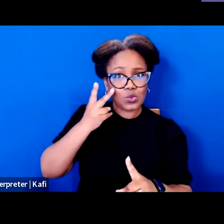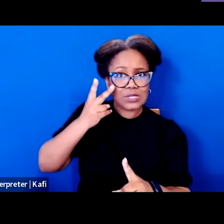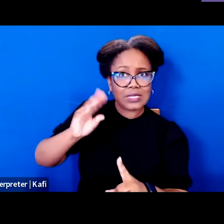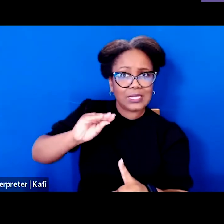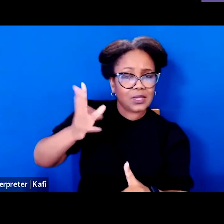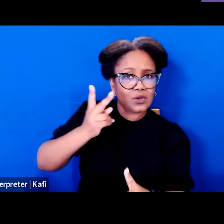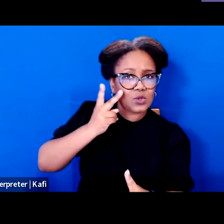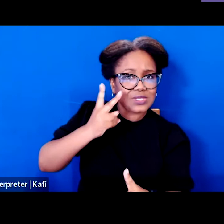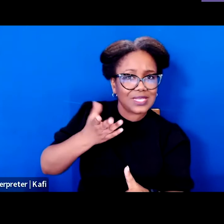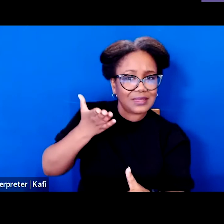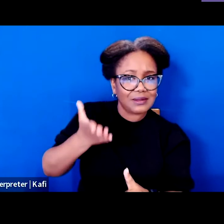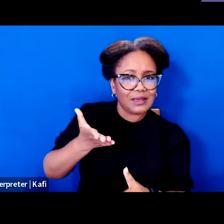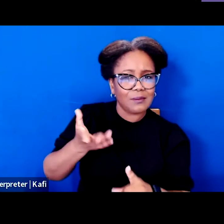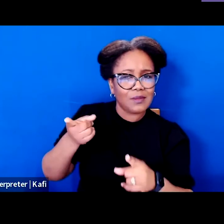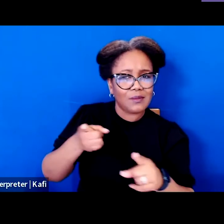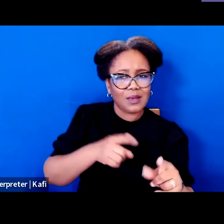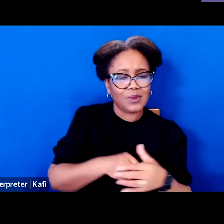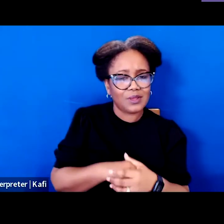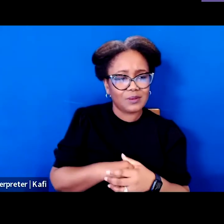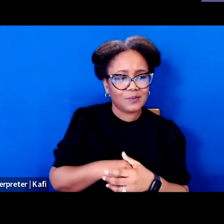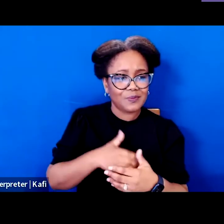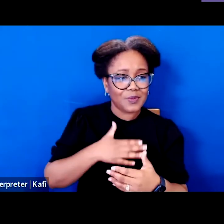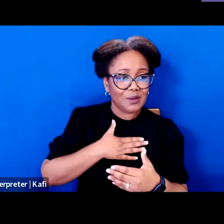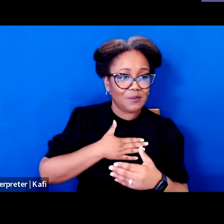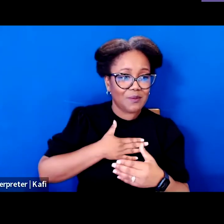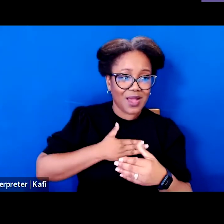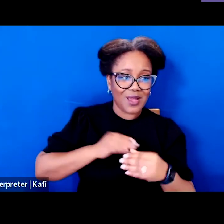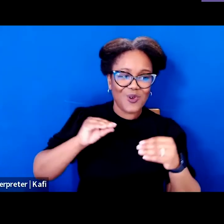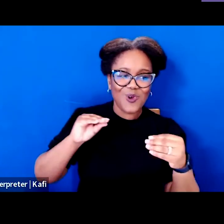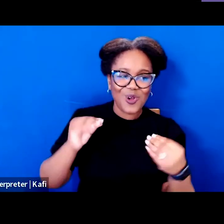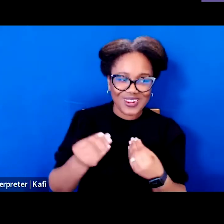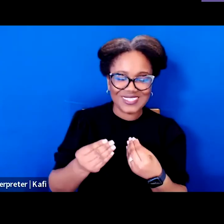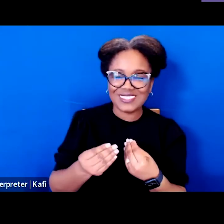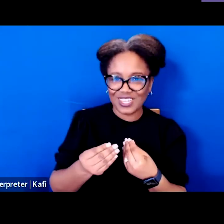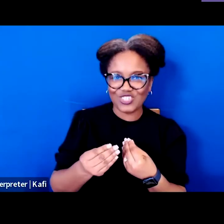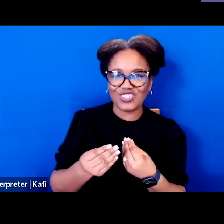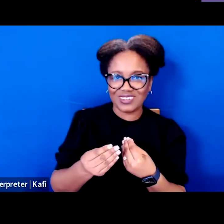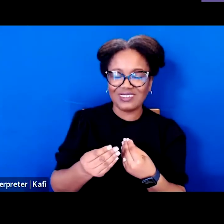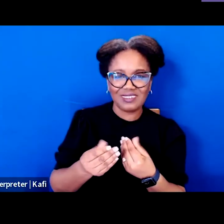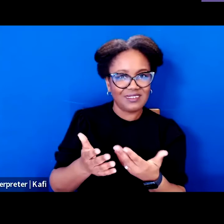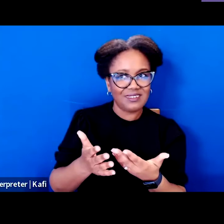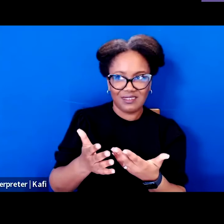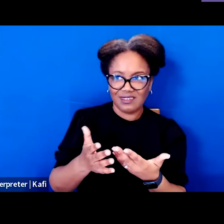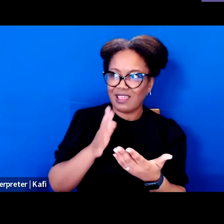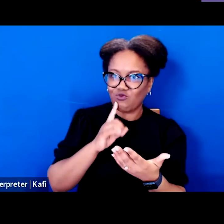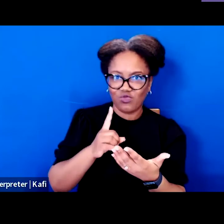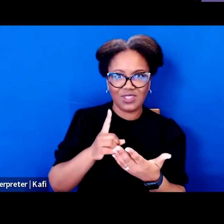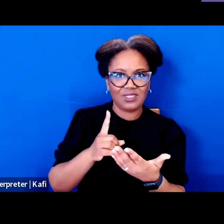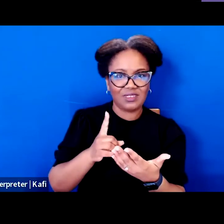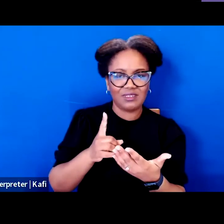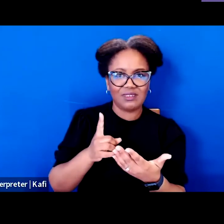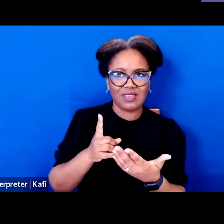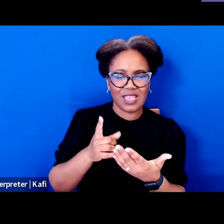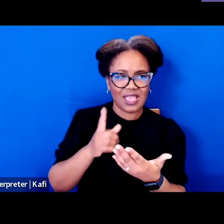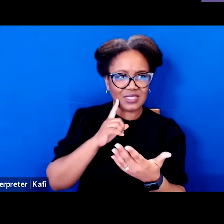what we've heard already today is the deep and profound ways in which trans women, trans feminine people are on the front line of